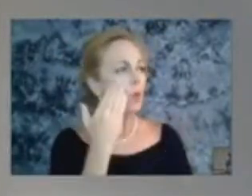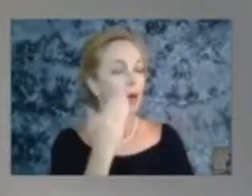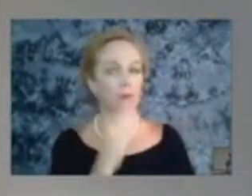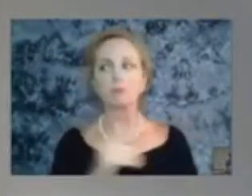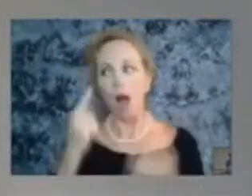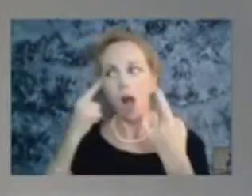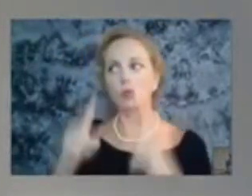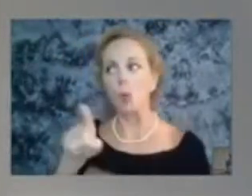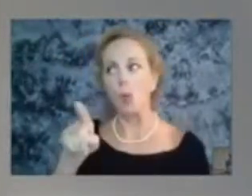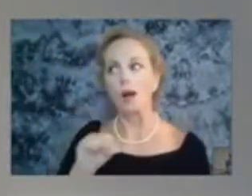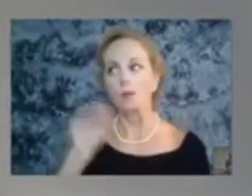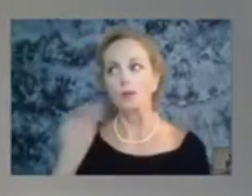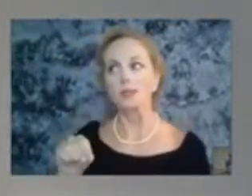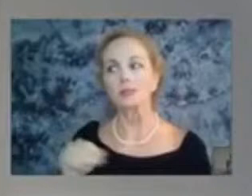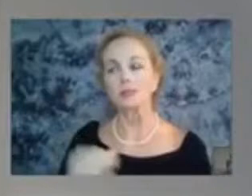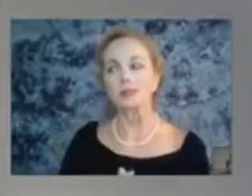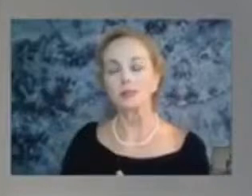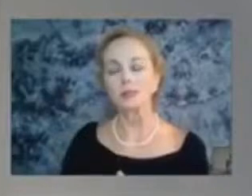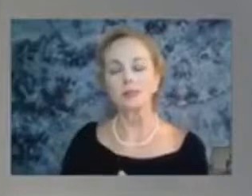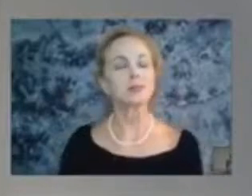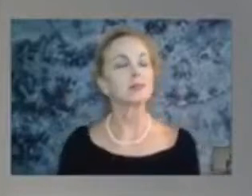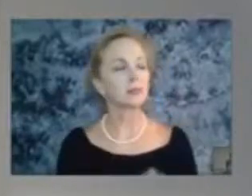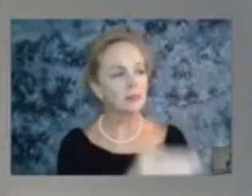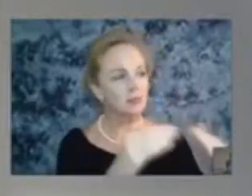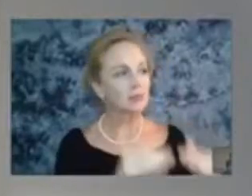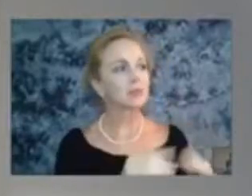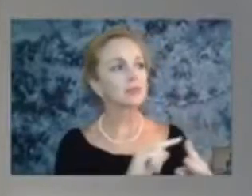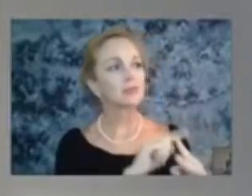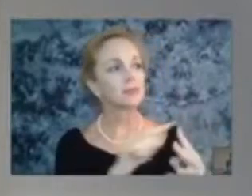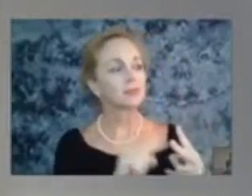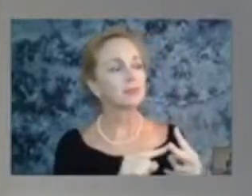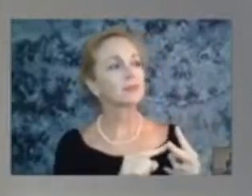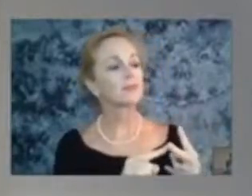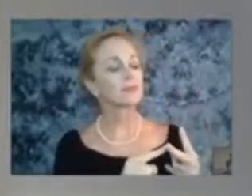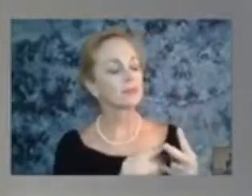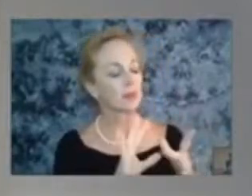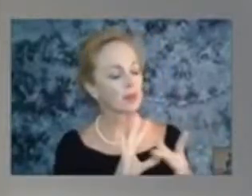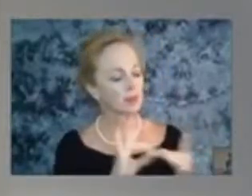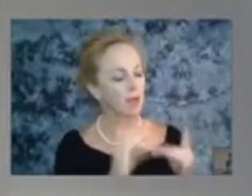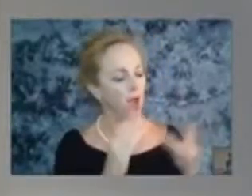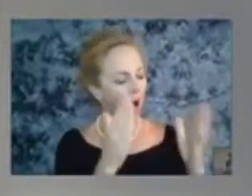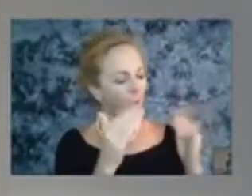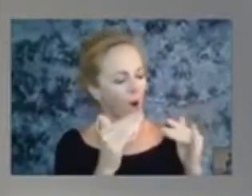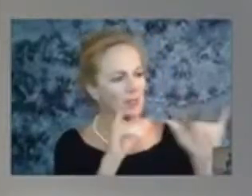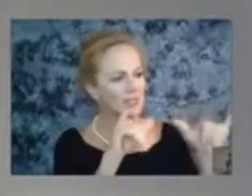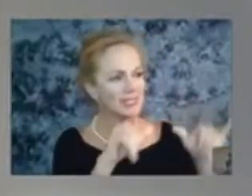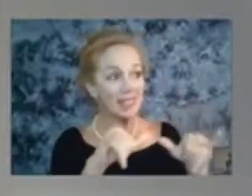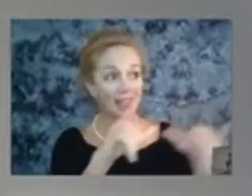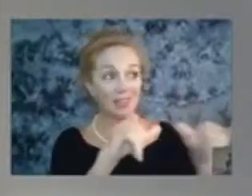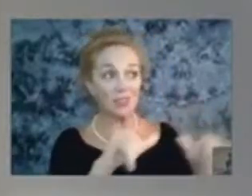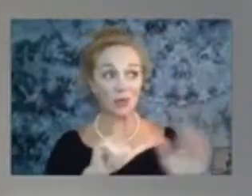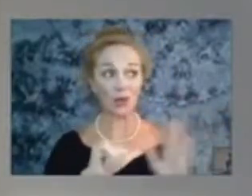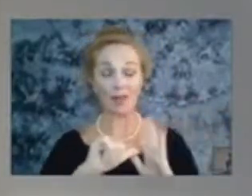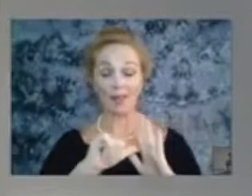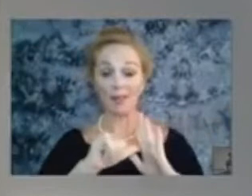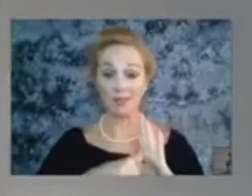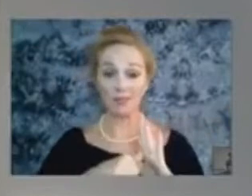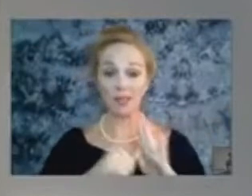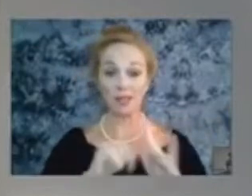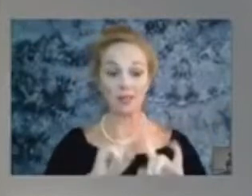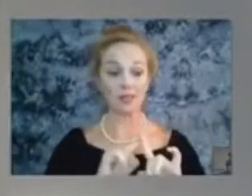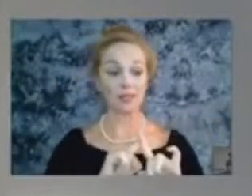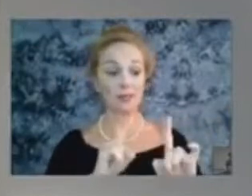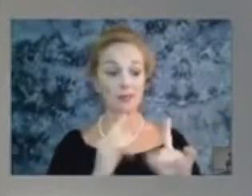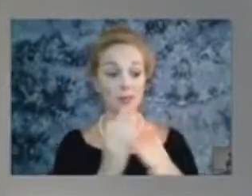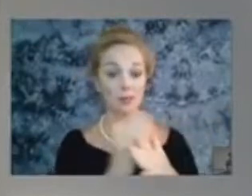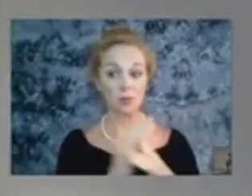Cool. And then the second comment I would make there is that I really hope that these standards are emphasizing the difference between